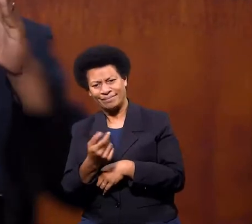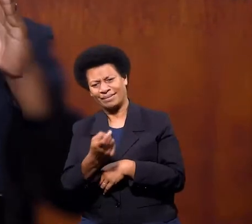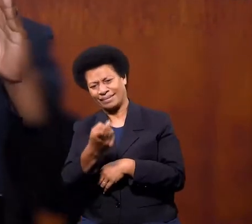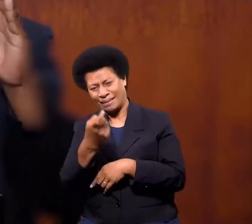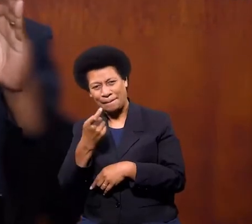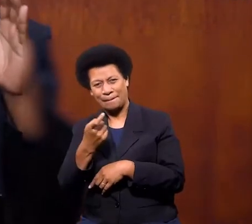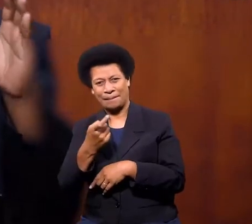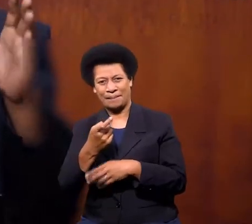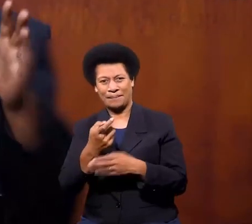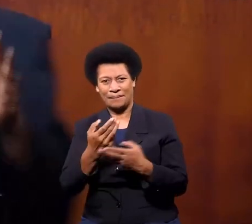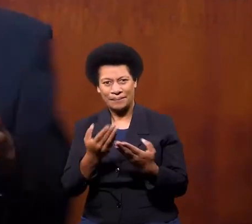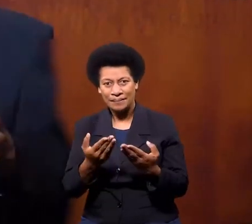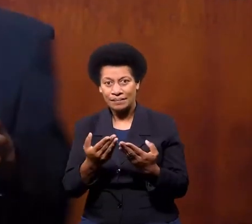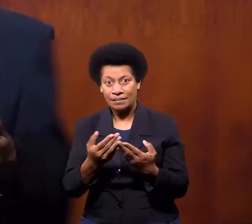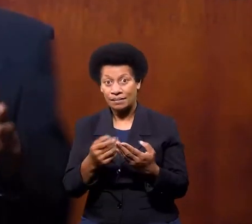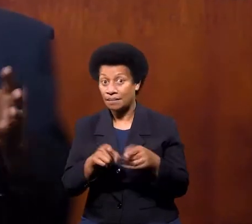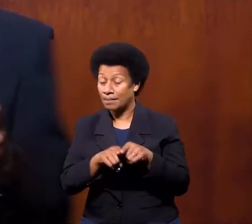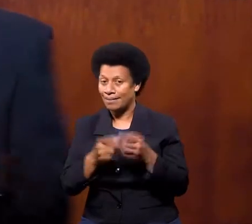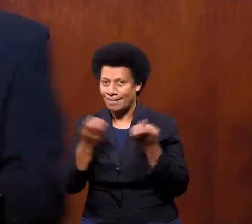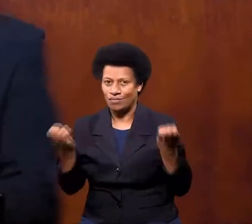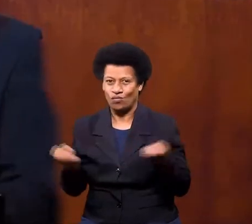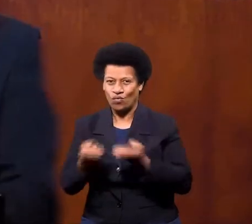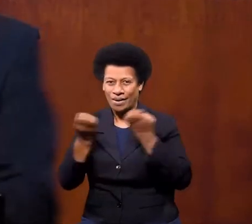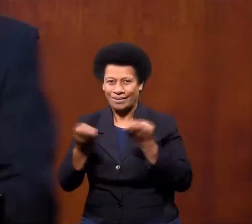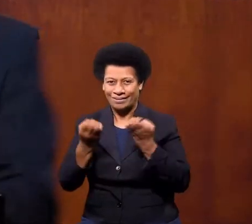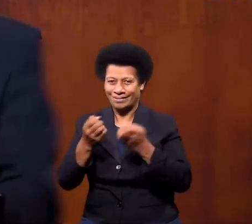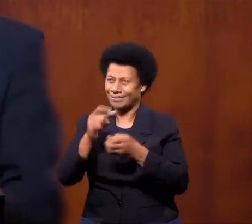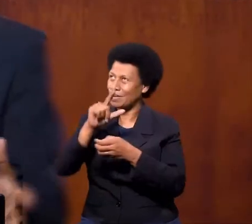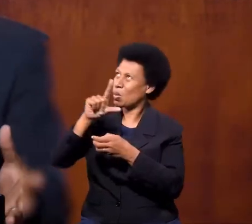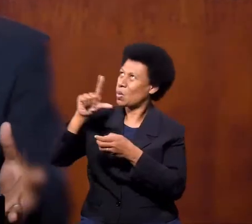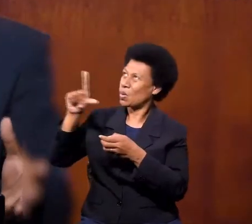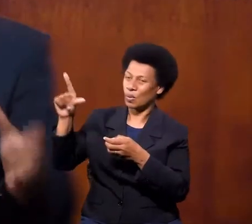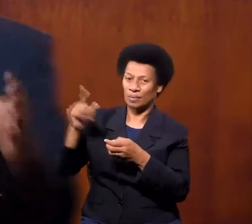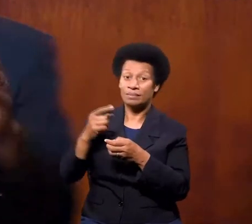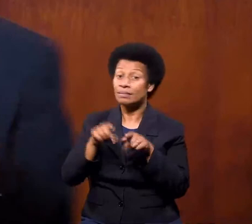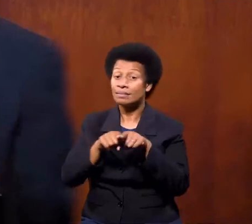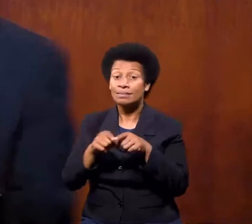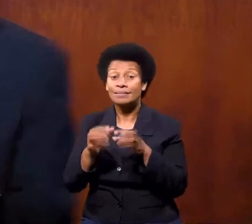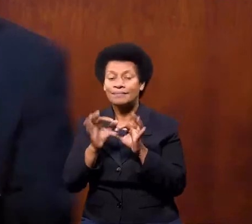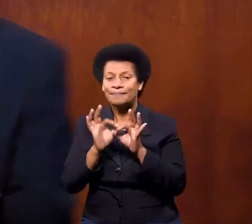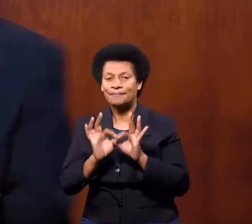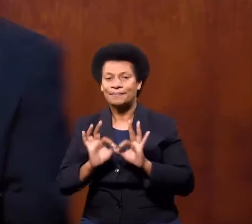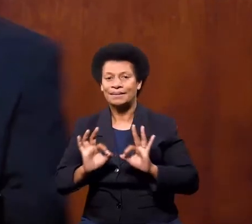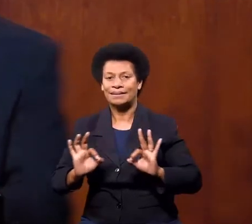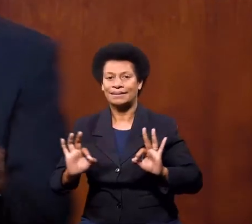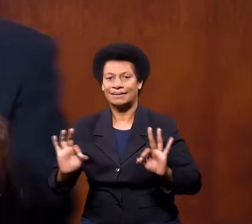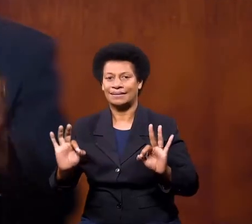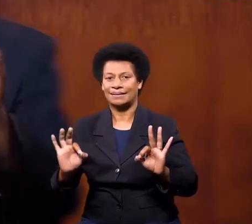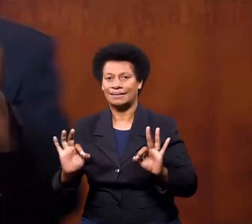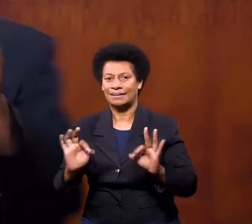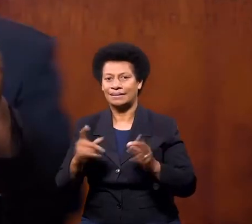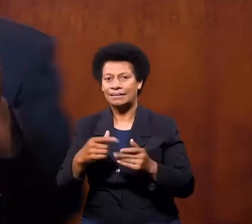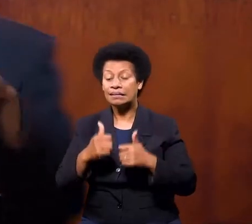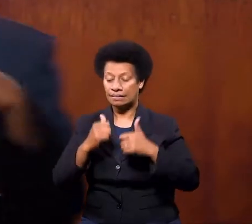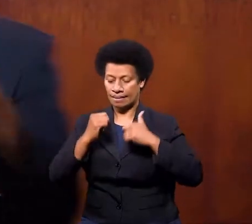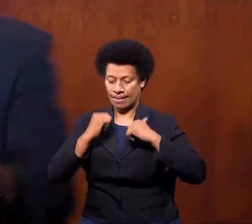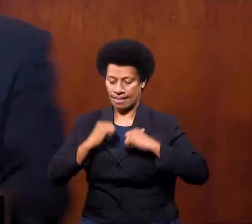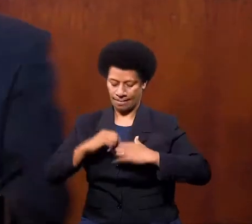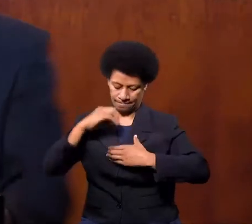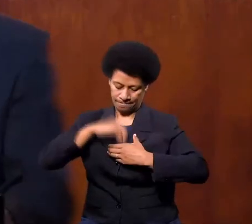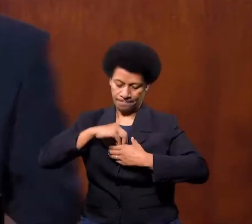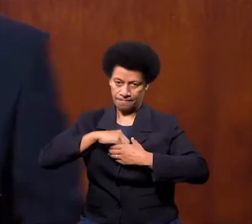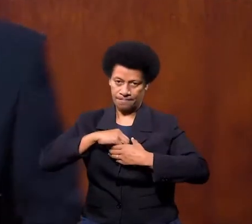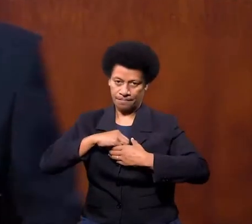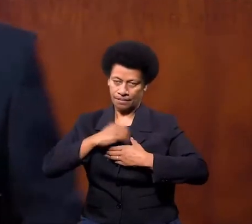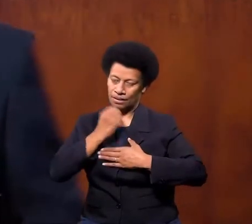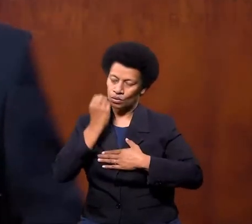something, I would say, very encouraging, something that brings peace and something that would bring